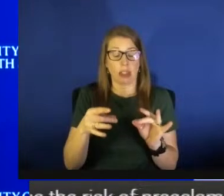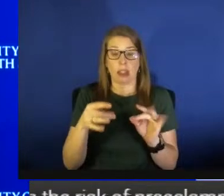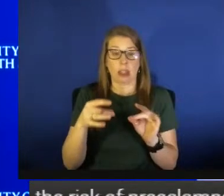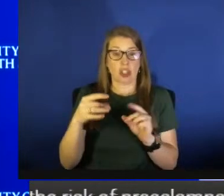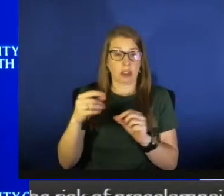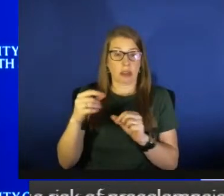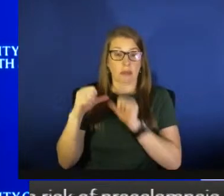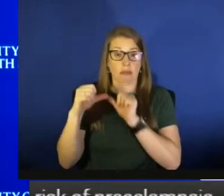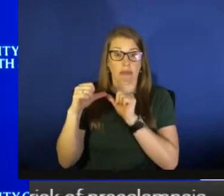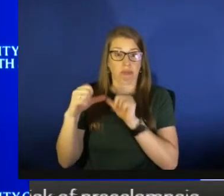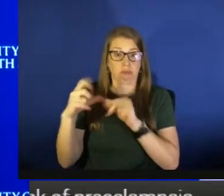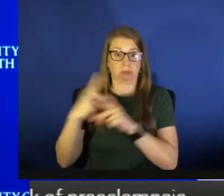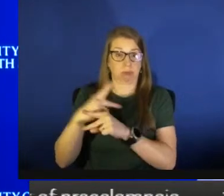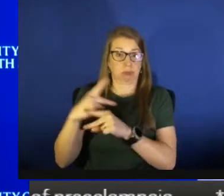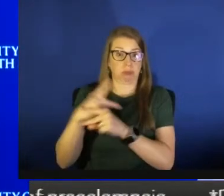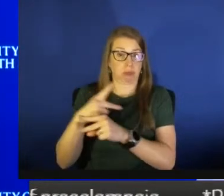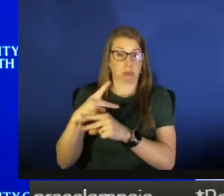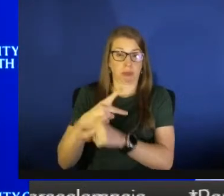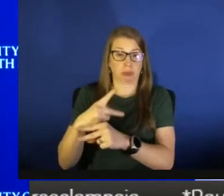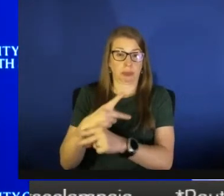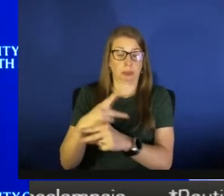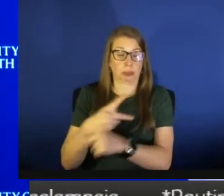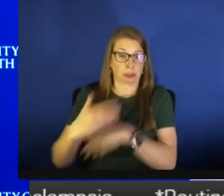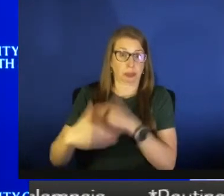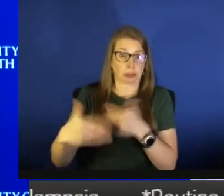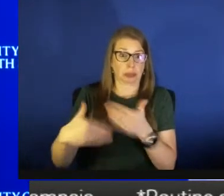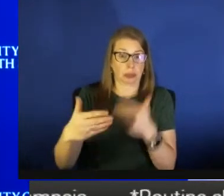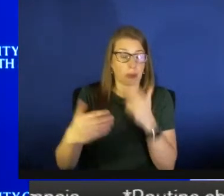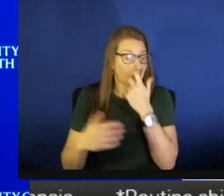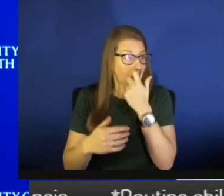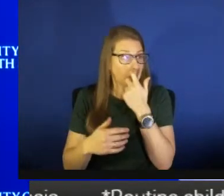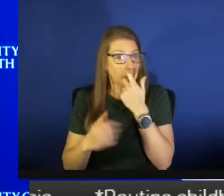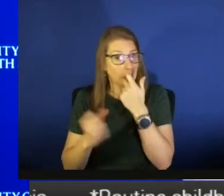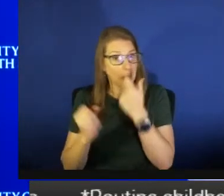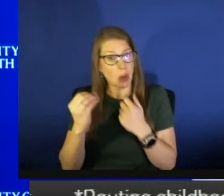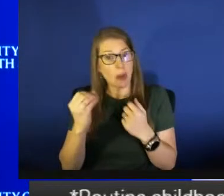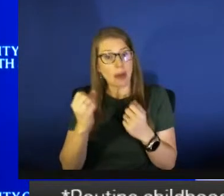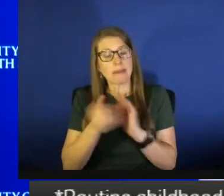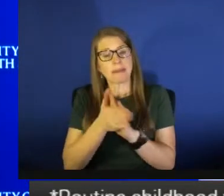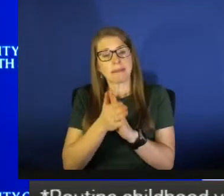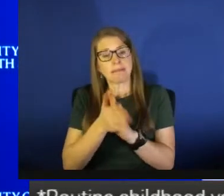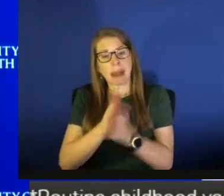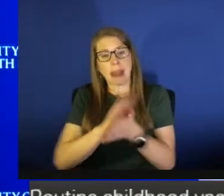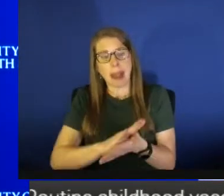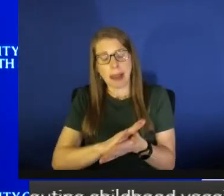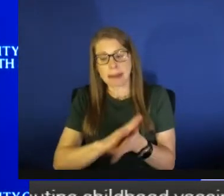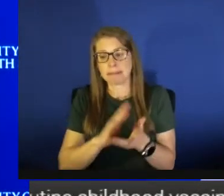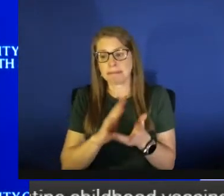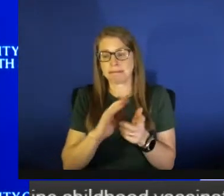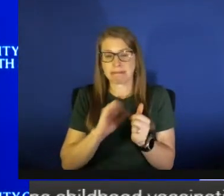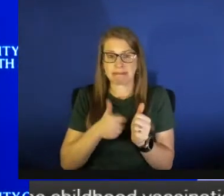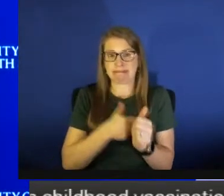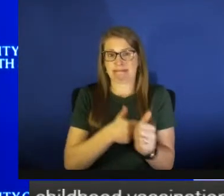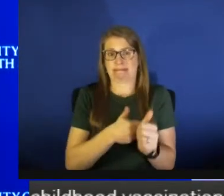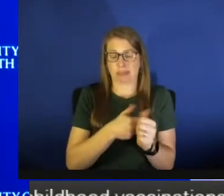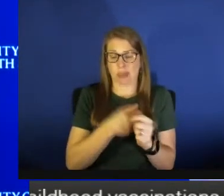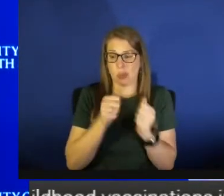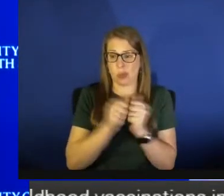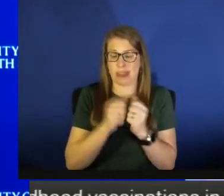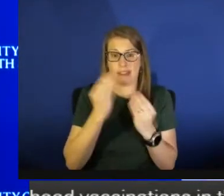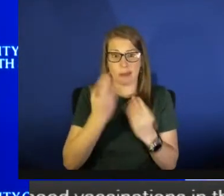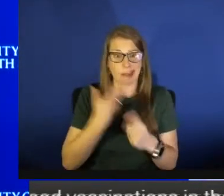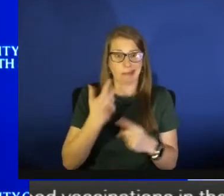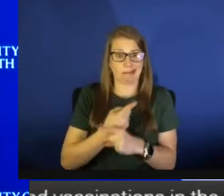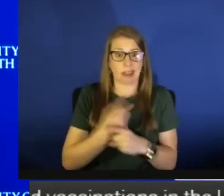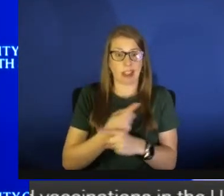to roll down that hill. And so it really became continually keeping up with the information, and it is hard